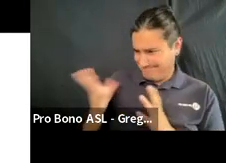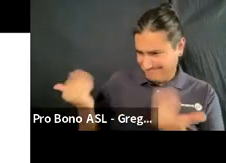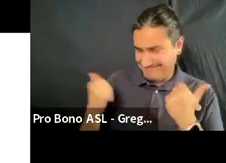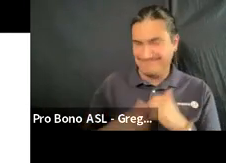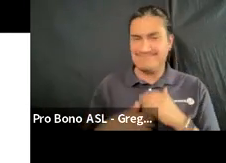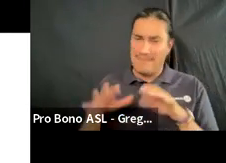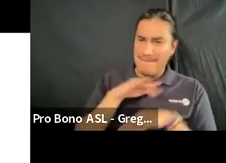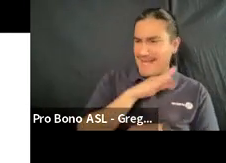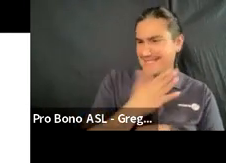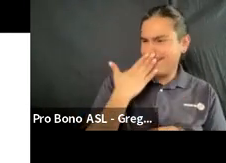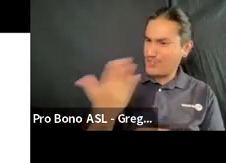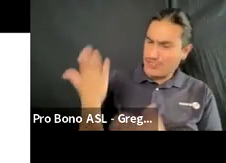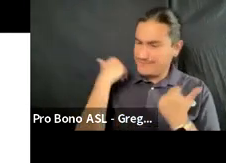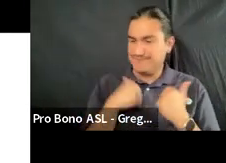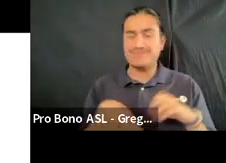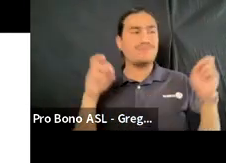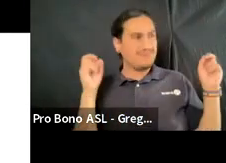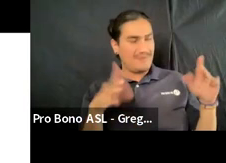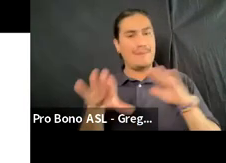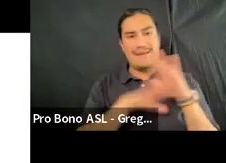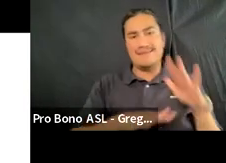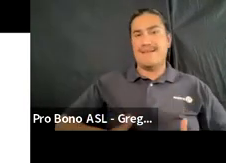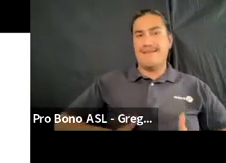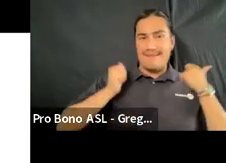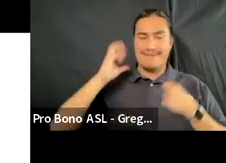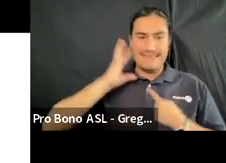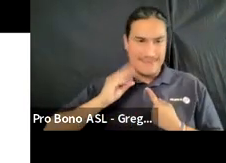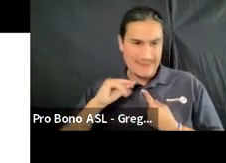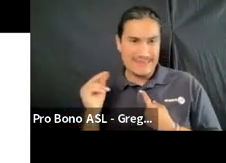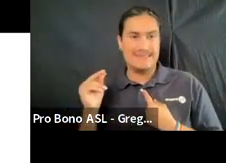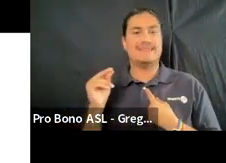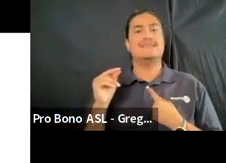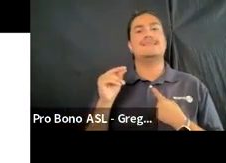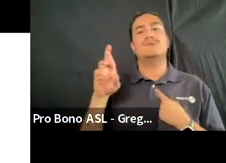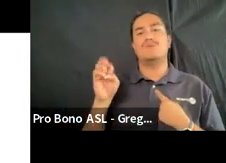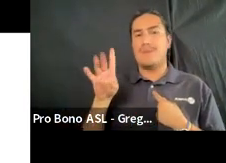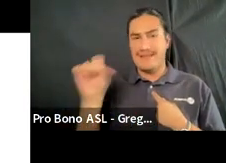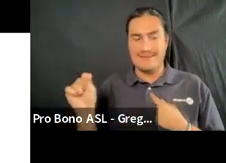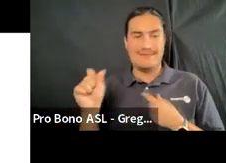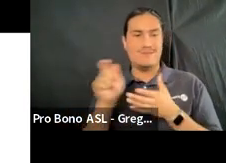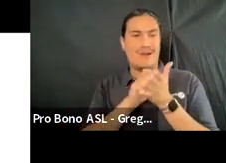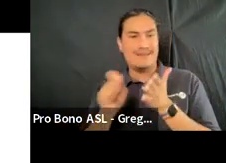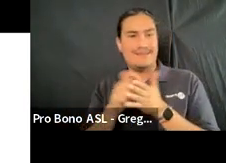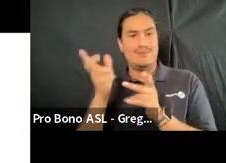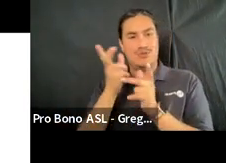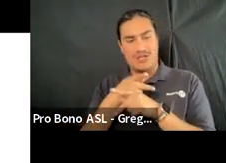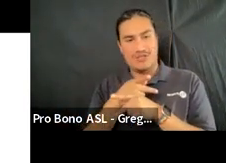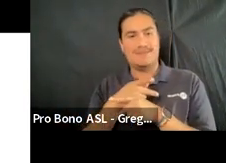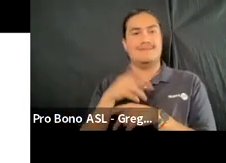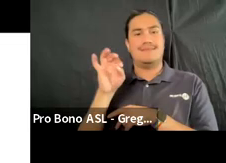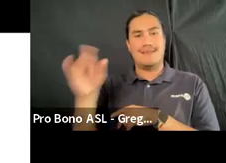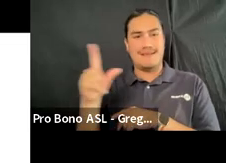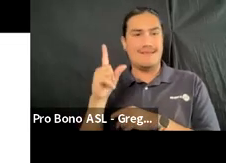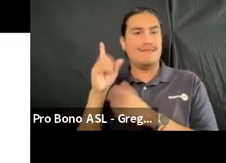is good. Okay. Based on lived experience, Robles Rice Productions, Inc. nurtures intergenerational